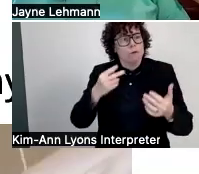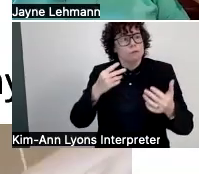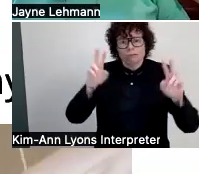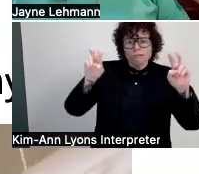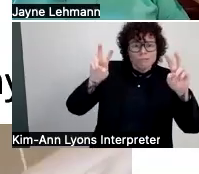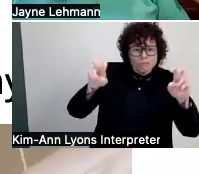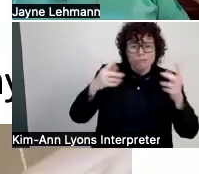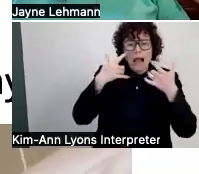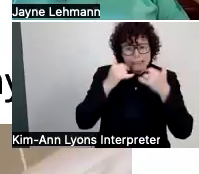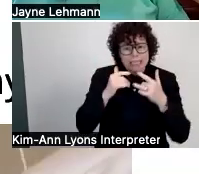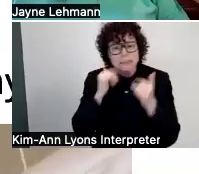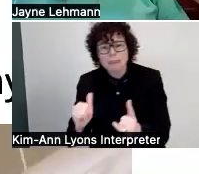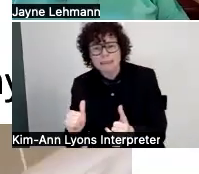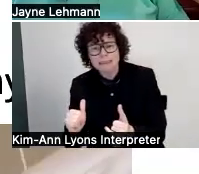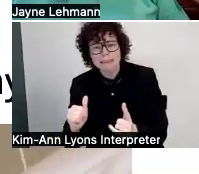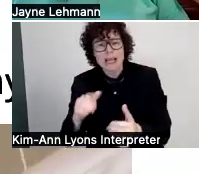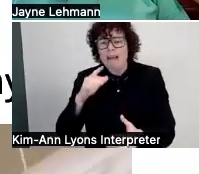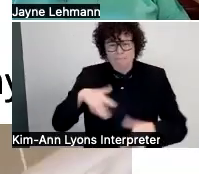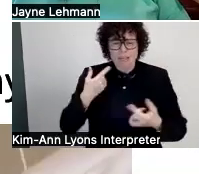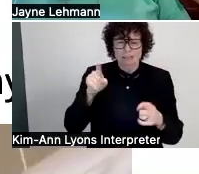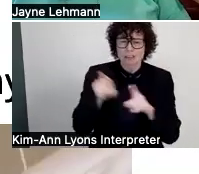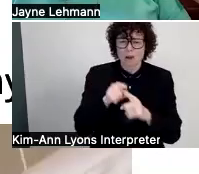go into gridlock.